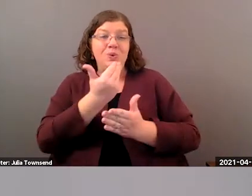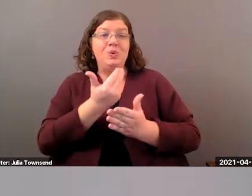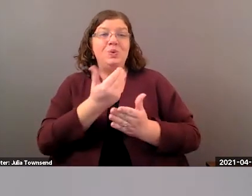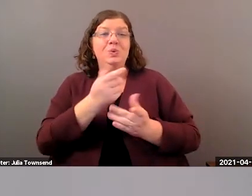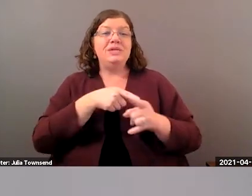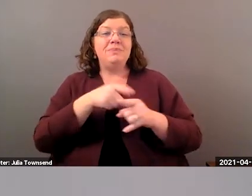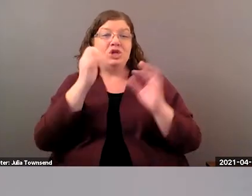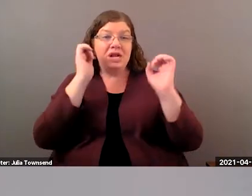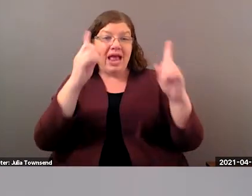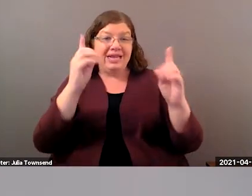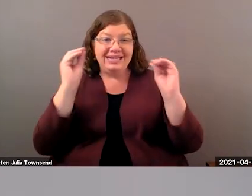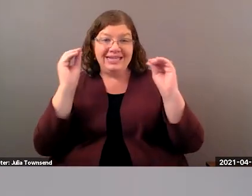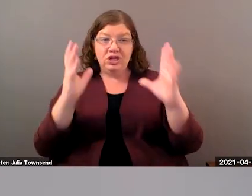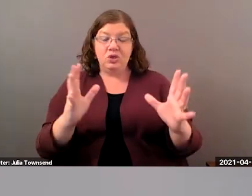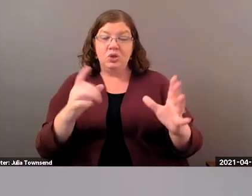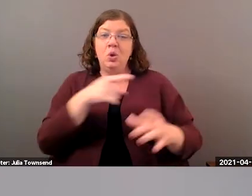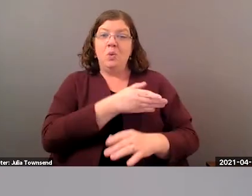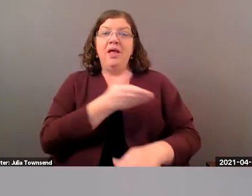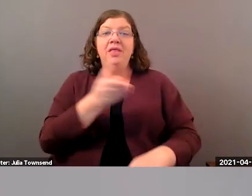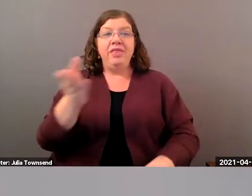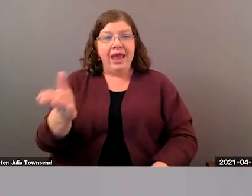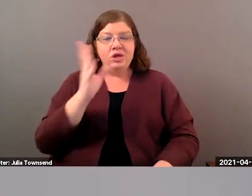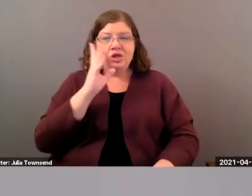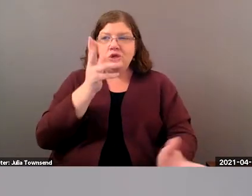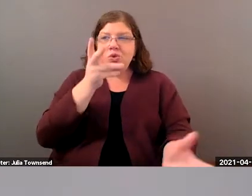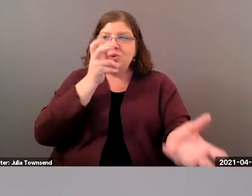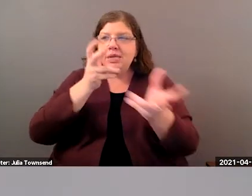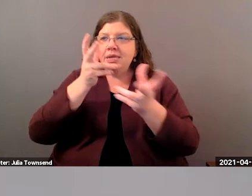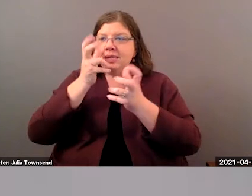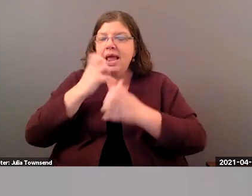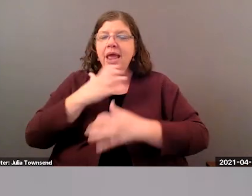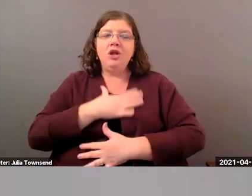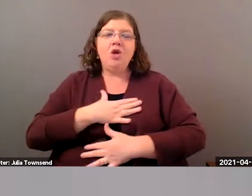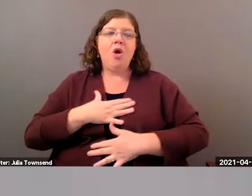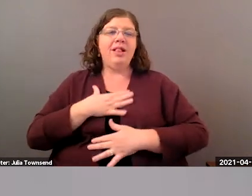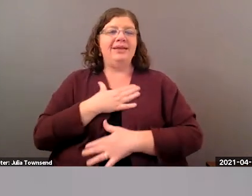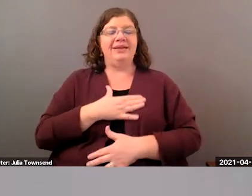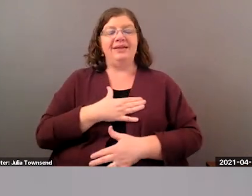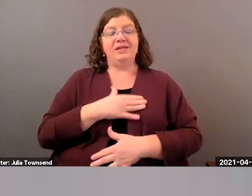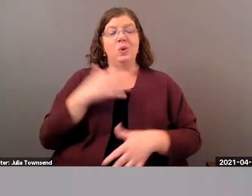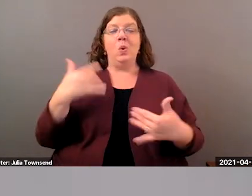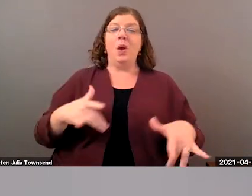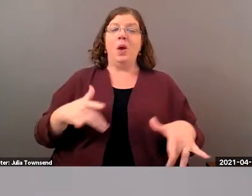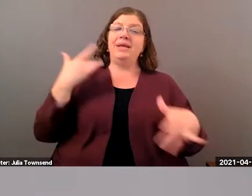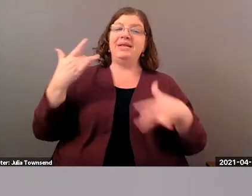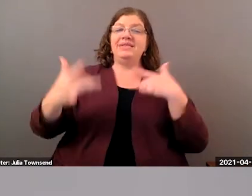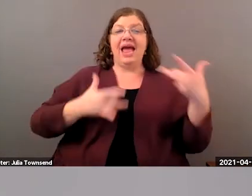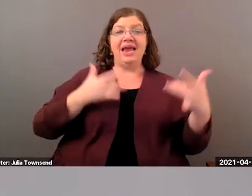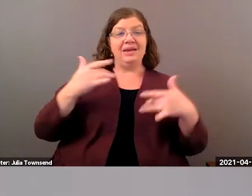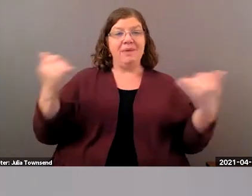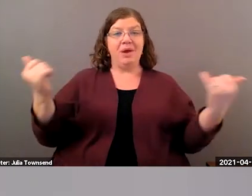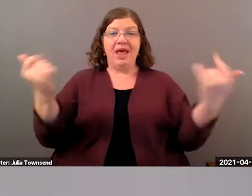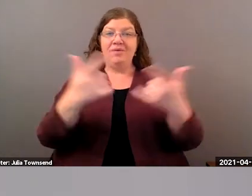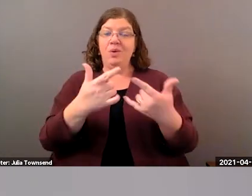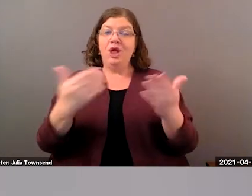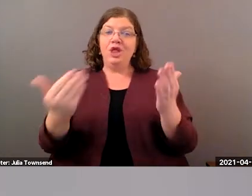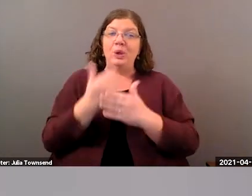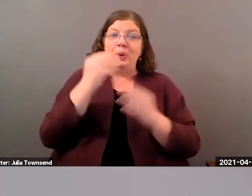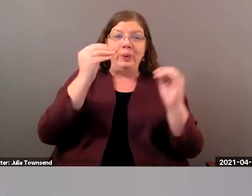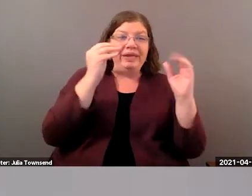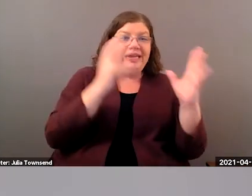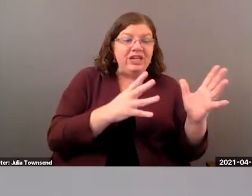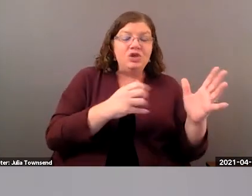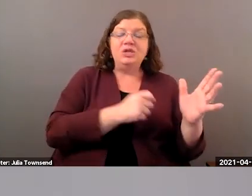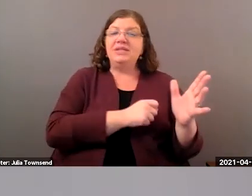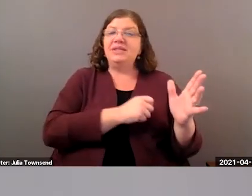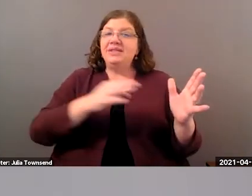ed teachers who was there just to take it all in. And so I'm very excited about everyone, all the new teachers and staff